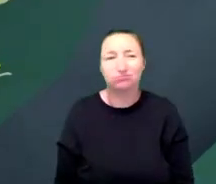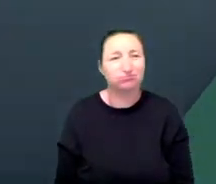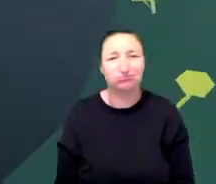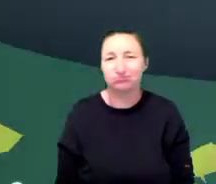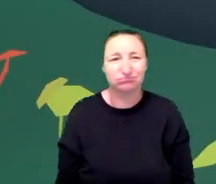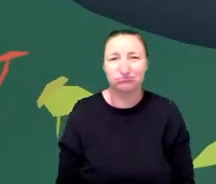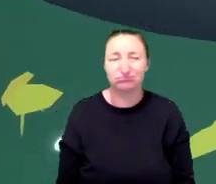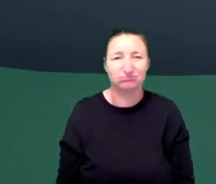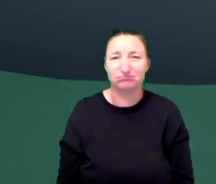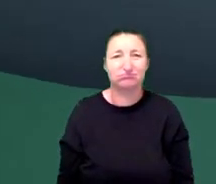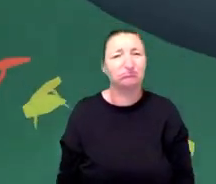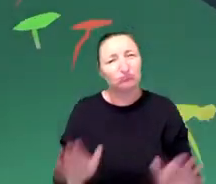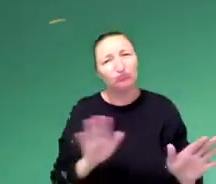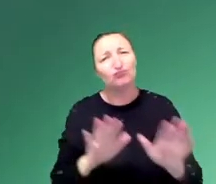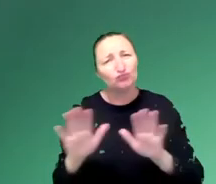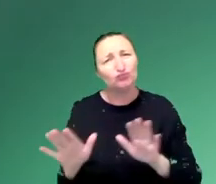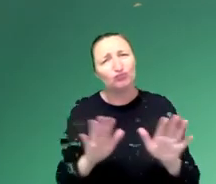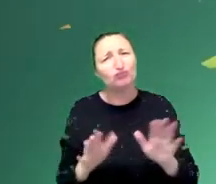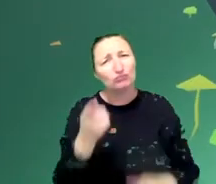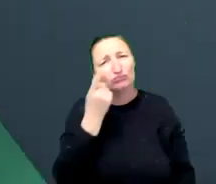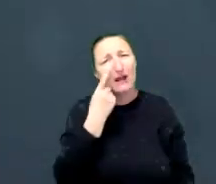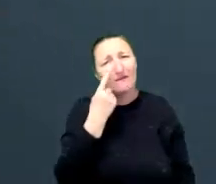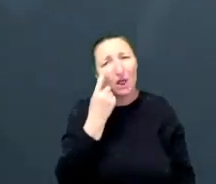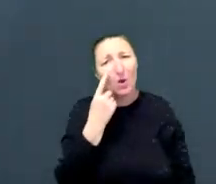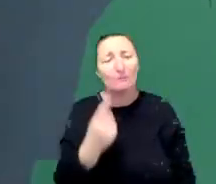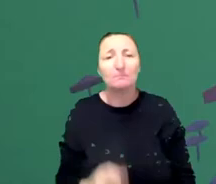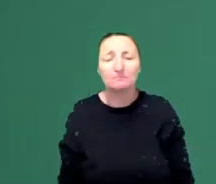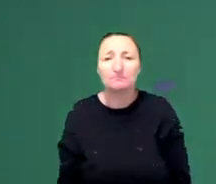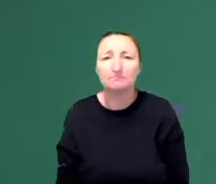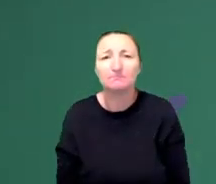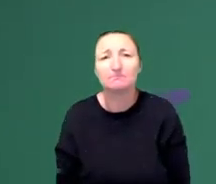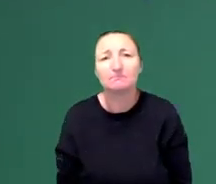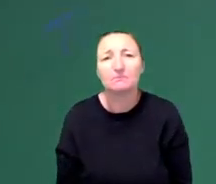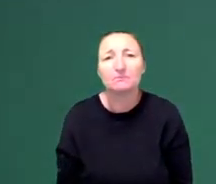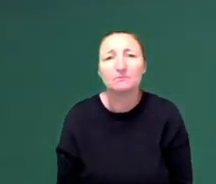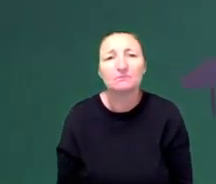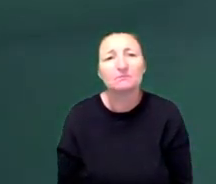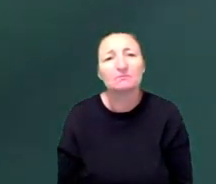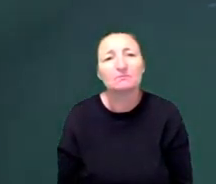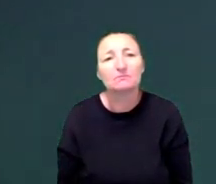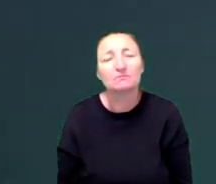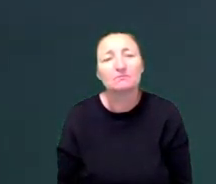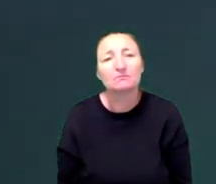There's no rush. Like, we can, if we don't get to all nine, it's okay. Yeah.